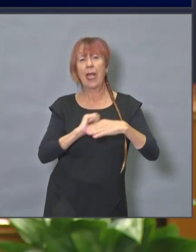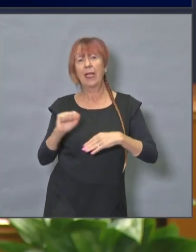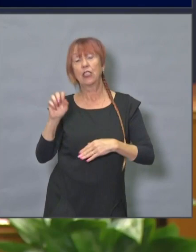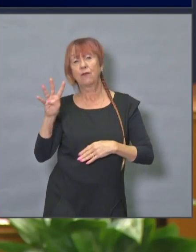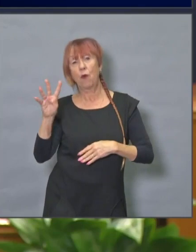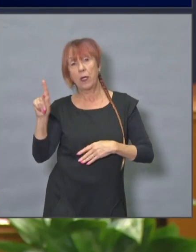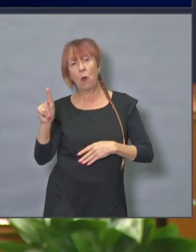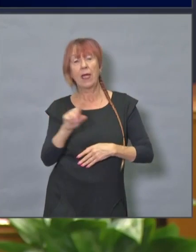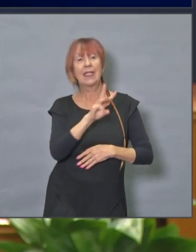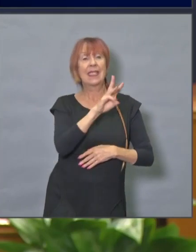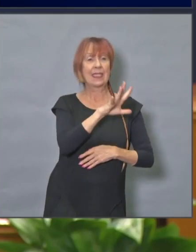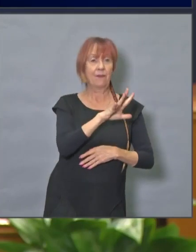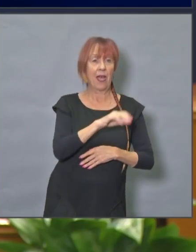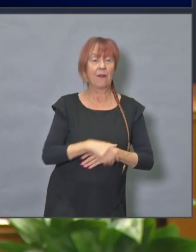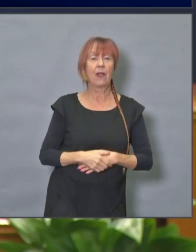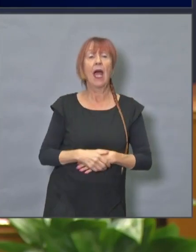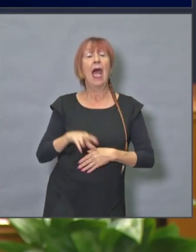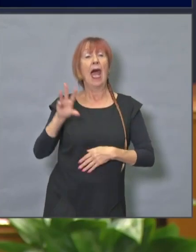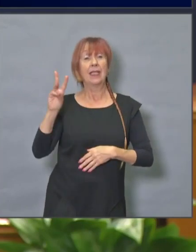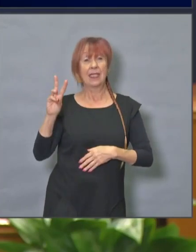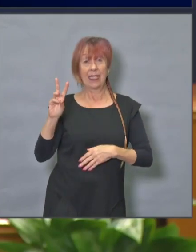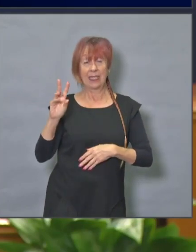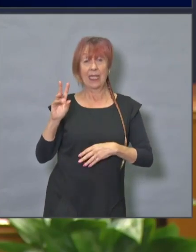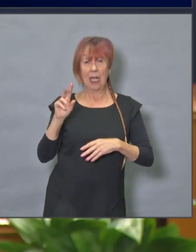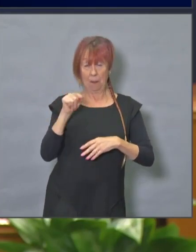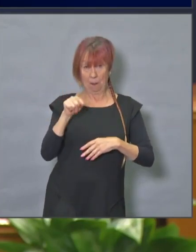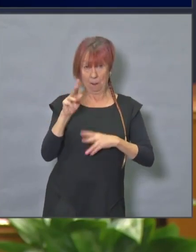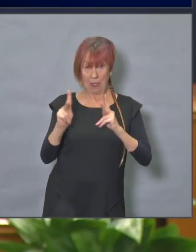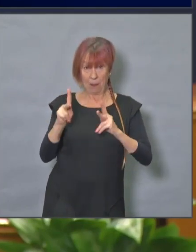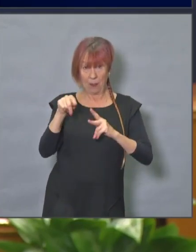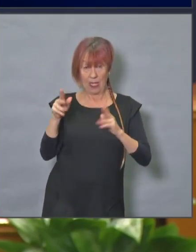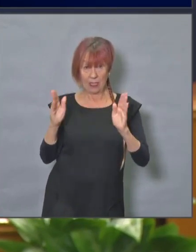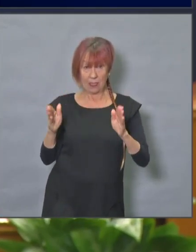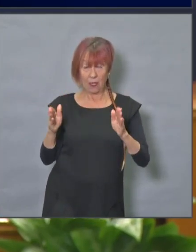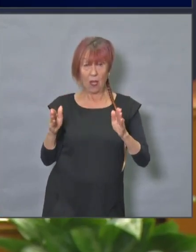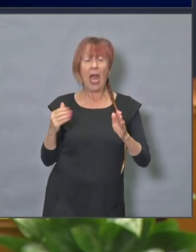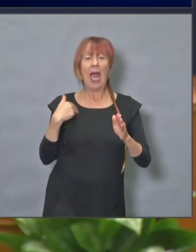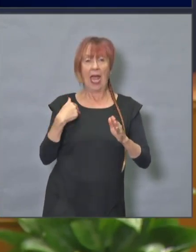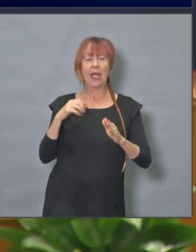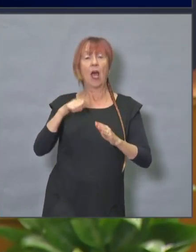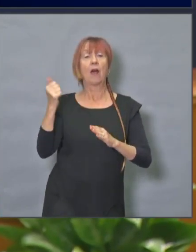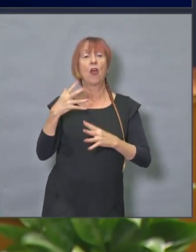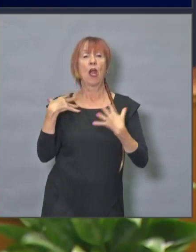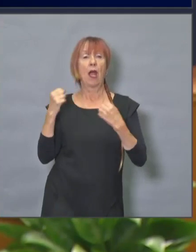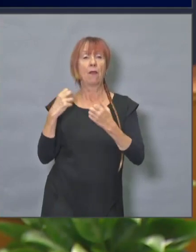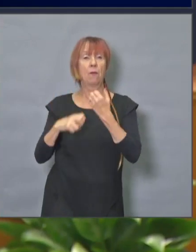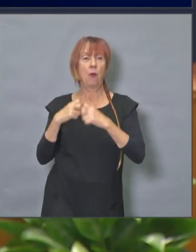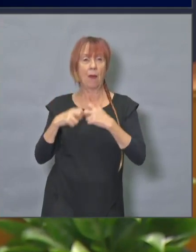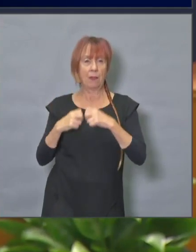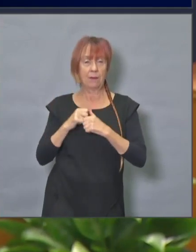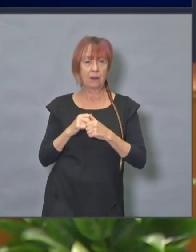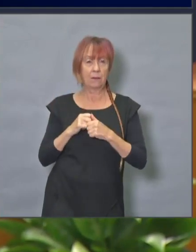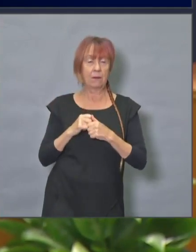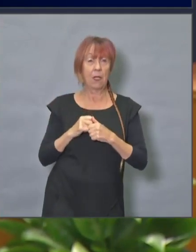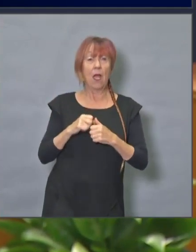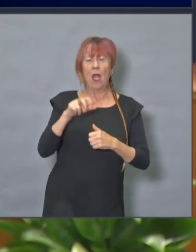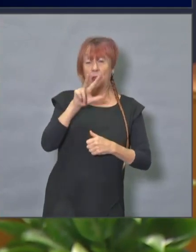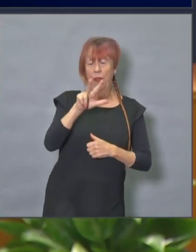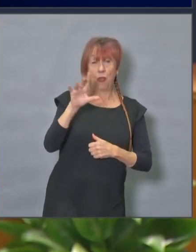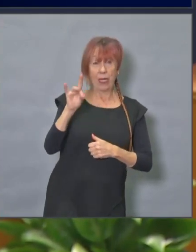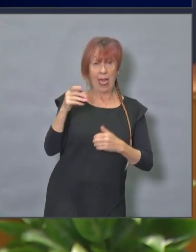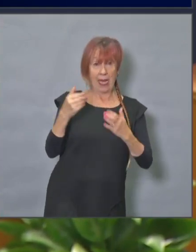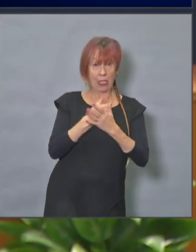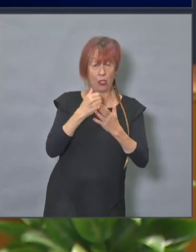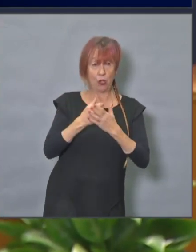and 65, and 6 people in this age group had underlying health conditions. Of the 38 newly reported